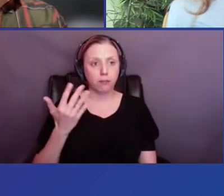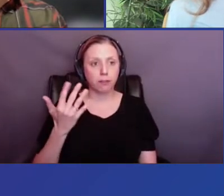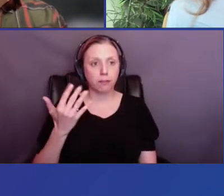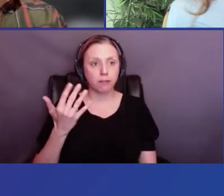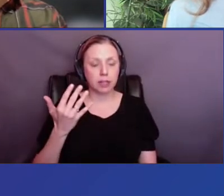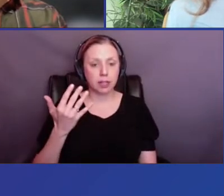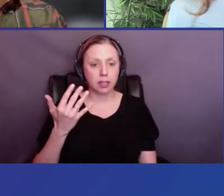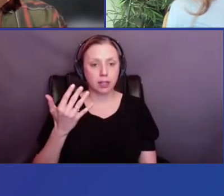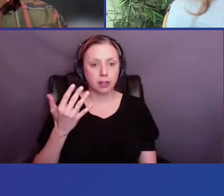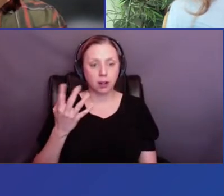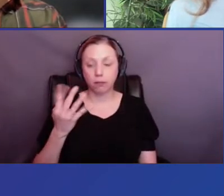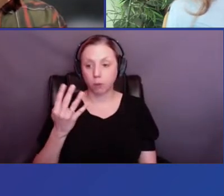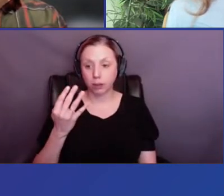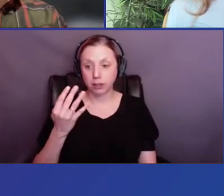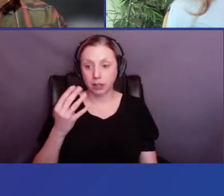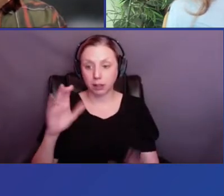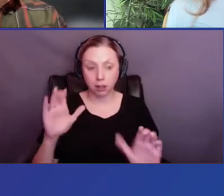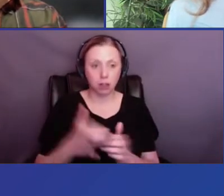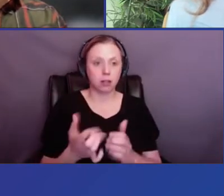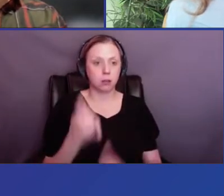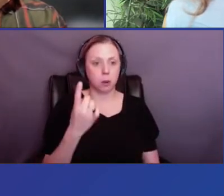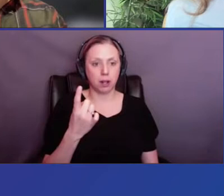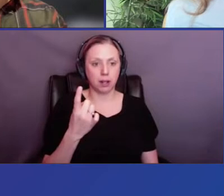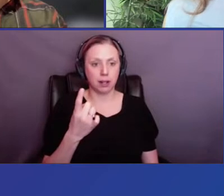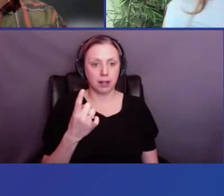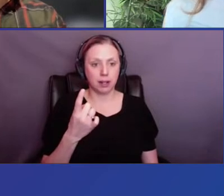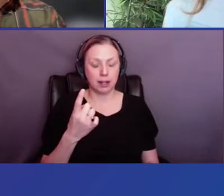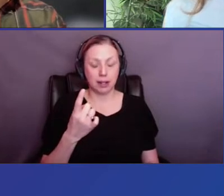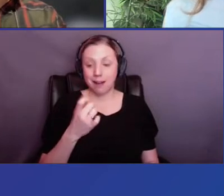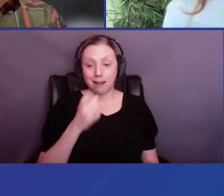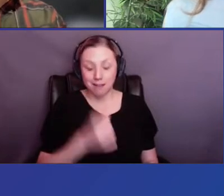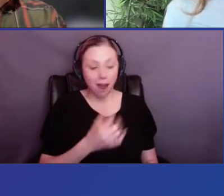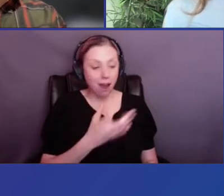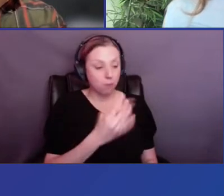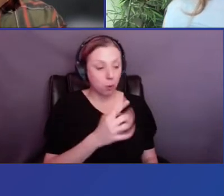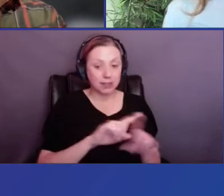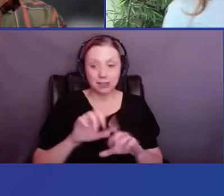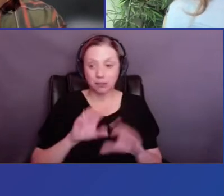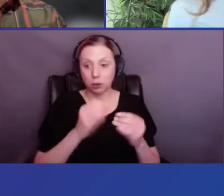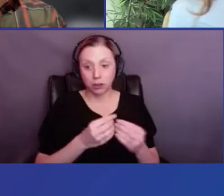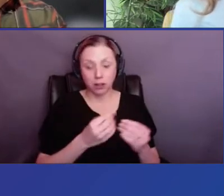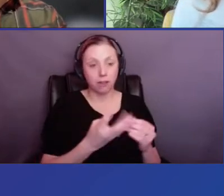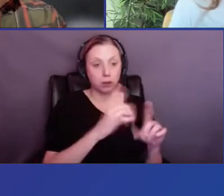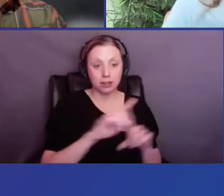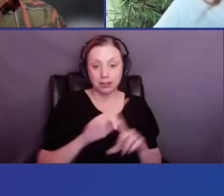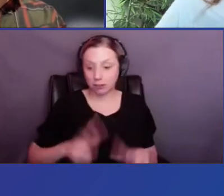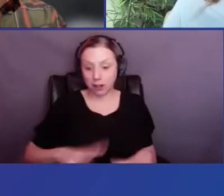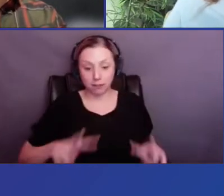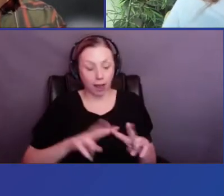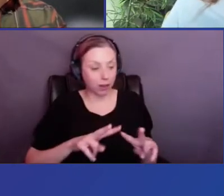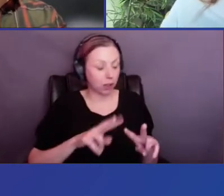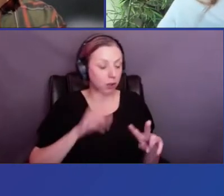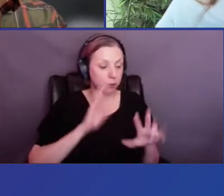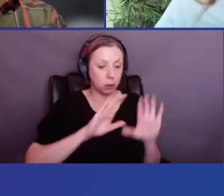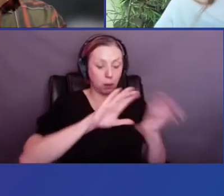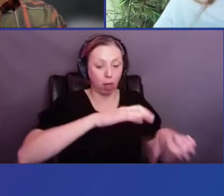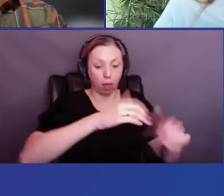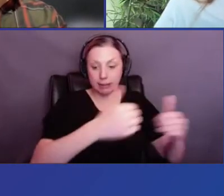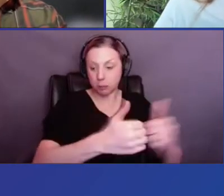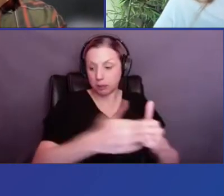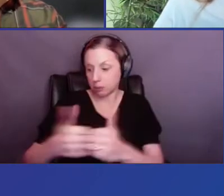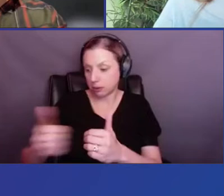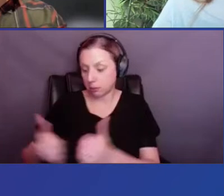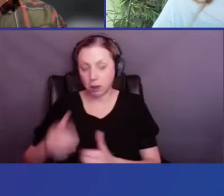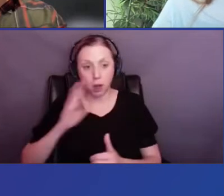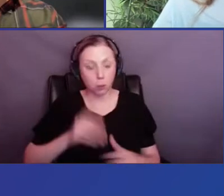one, or 14 as one, instead of 14 different organizations with 14 different sets of values that were going to address all of the grantees